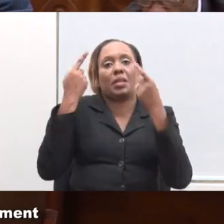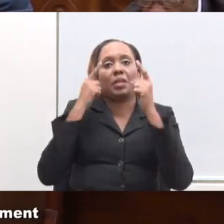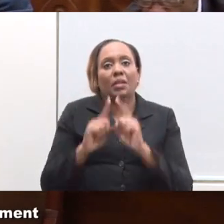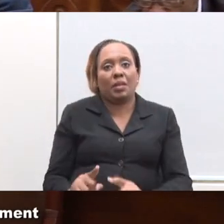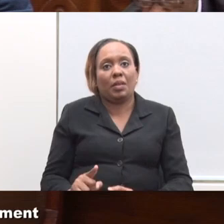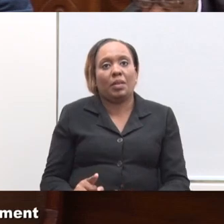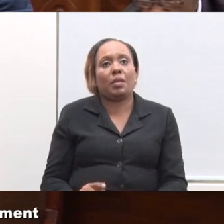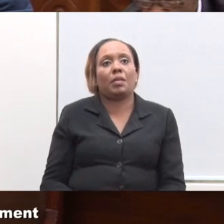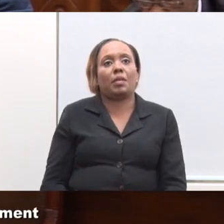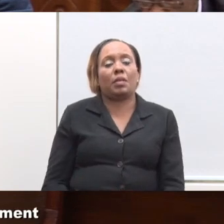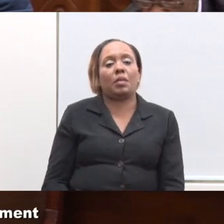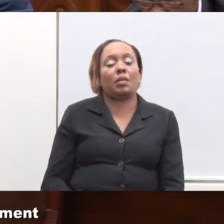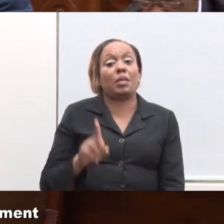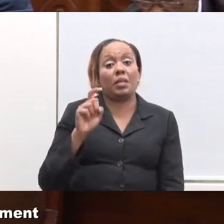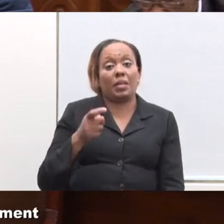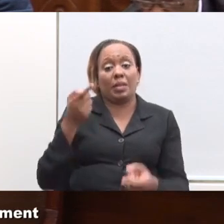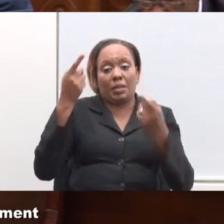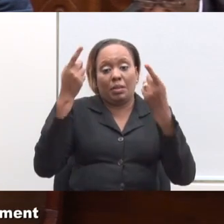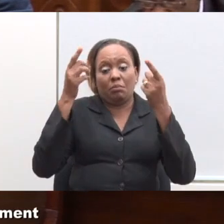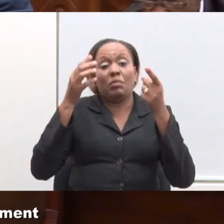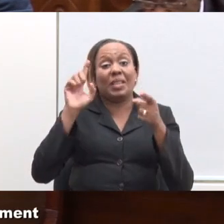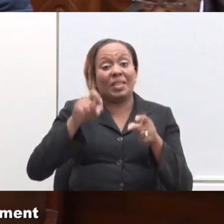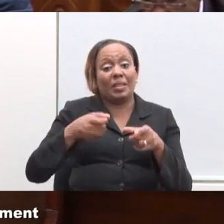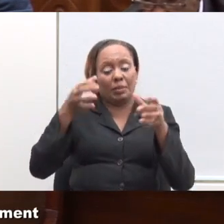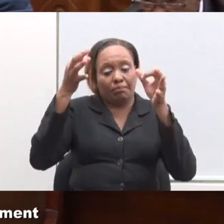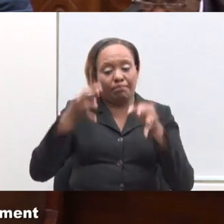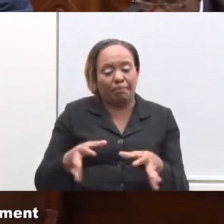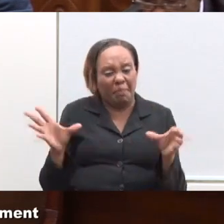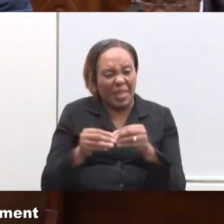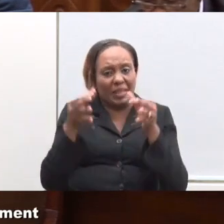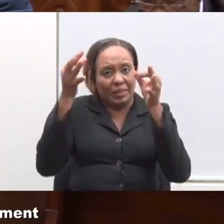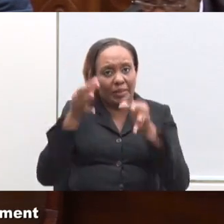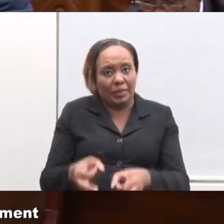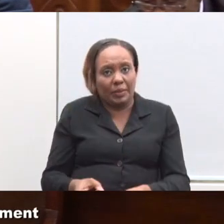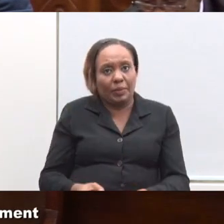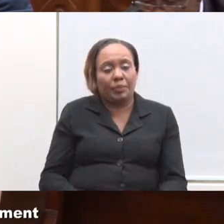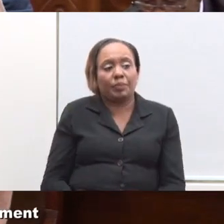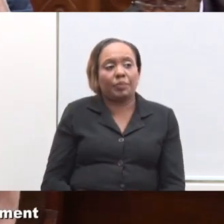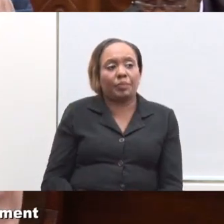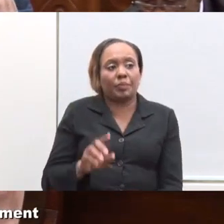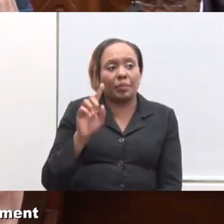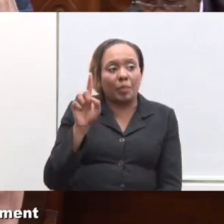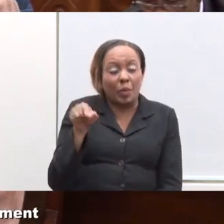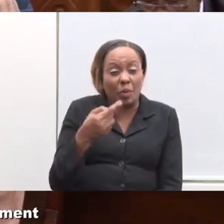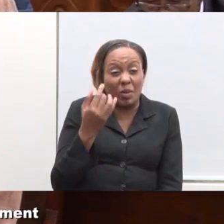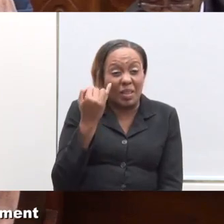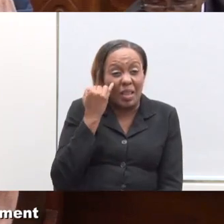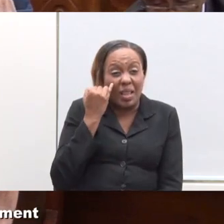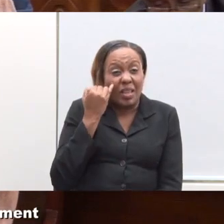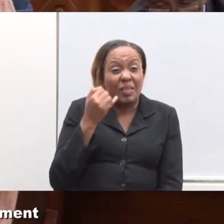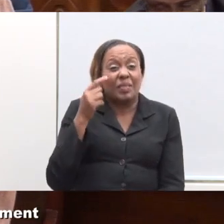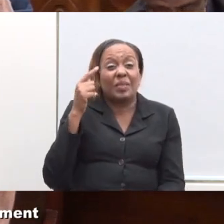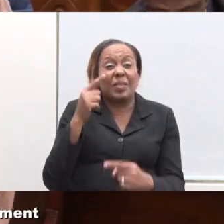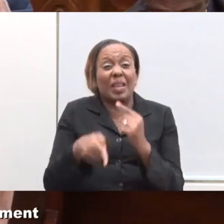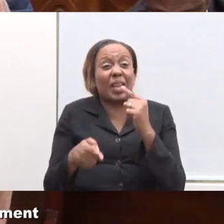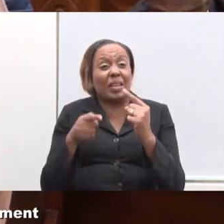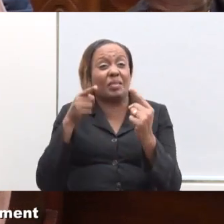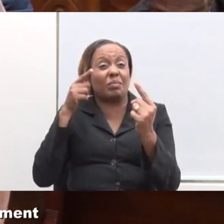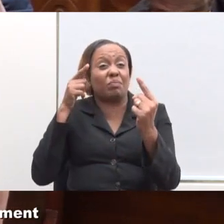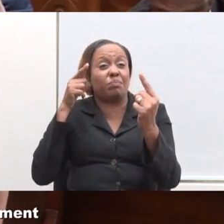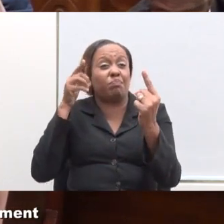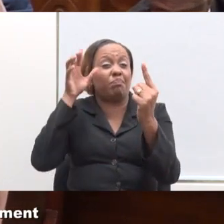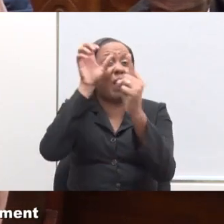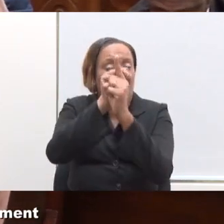for 1 to 5 megawatts, or up to 5 megawatts. And that only if you cannot reach that